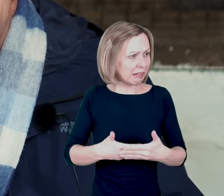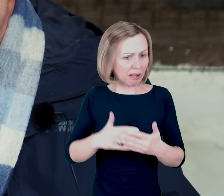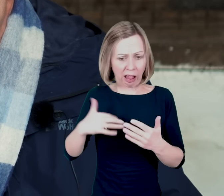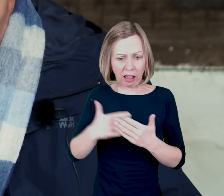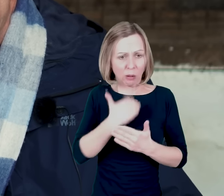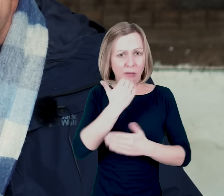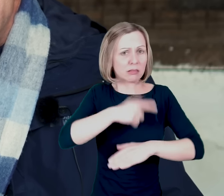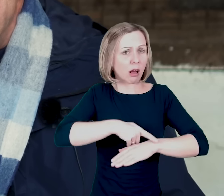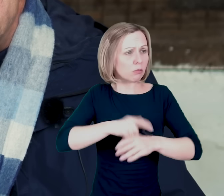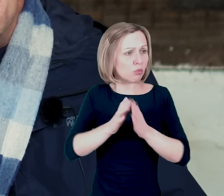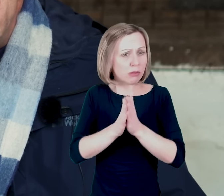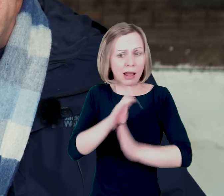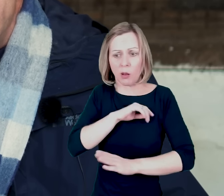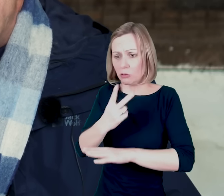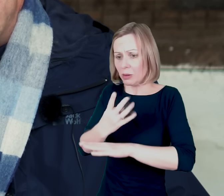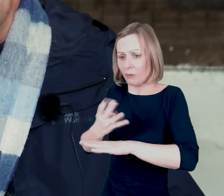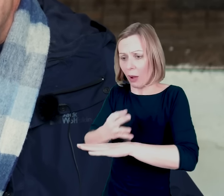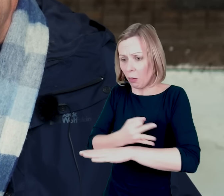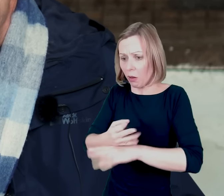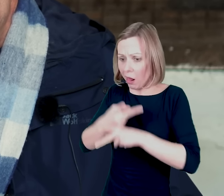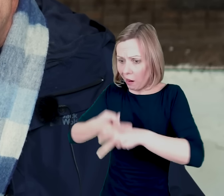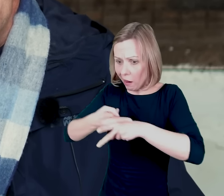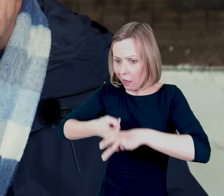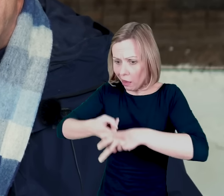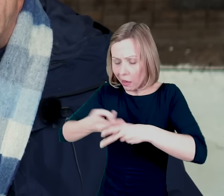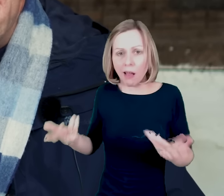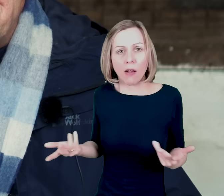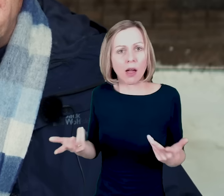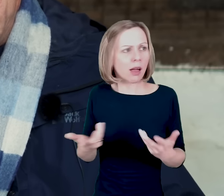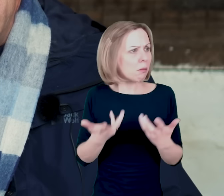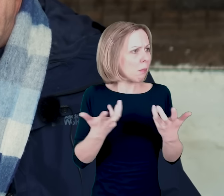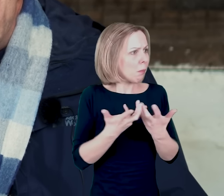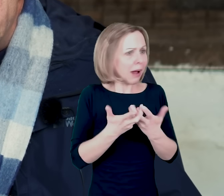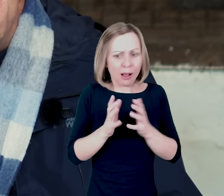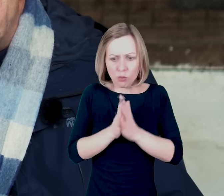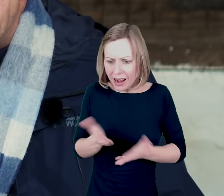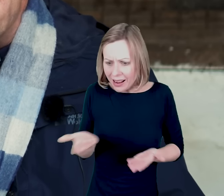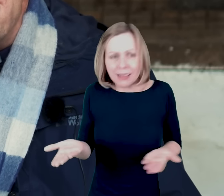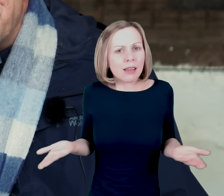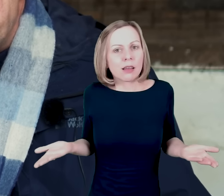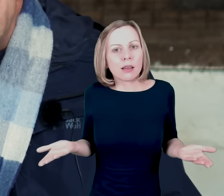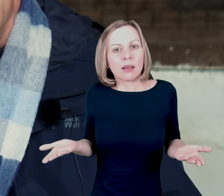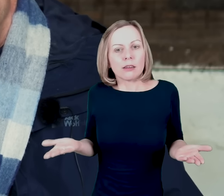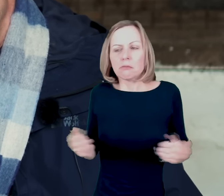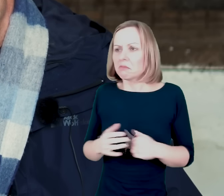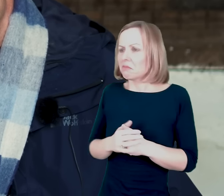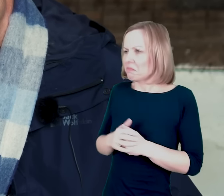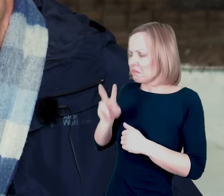haven't been able to pray. I've been 24 hours a day just looking after this baby. How can you pray when you've got a